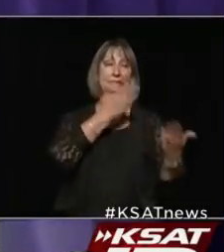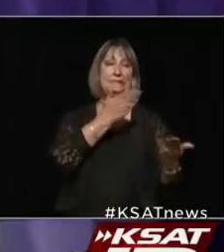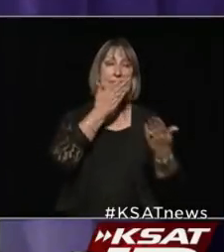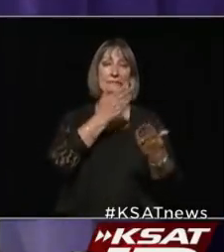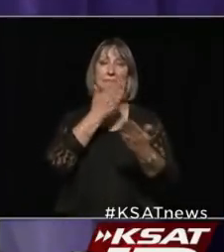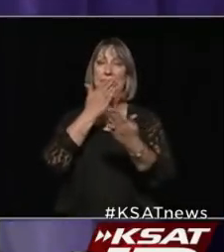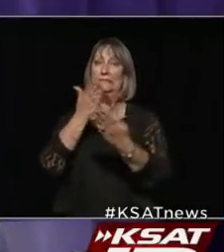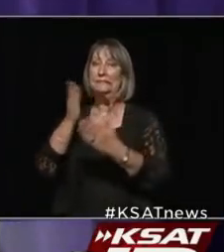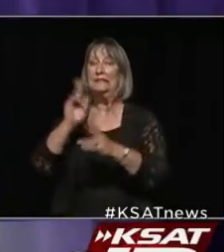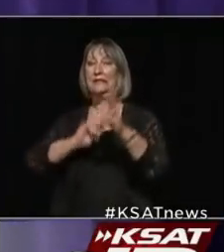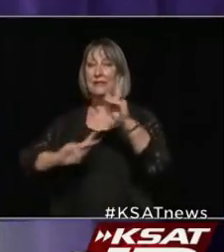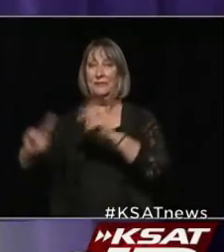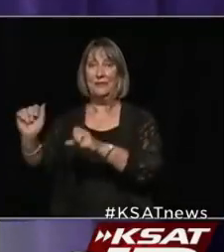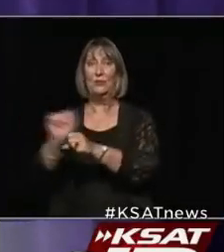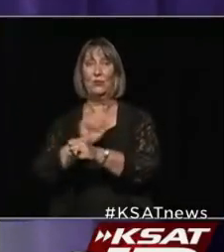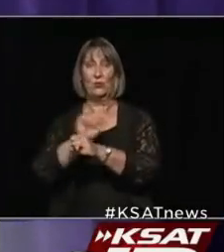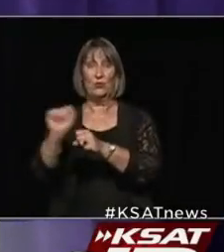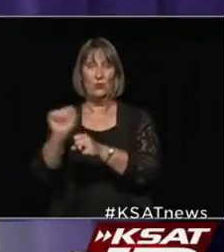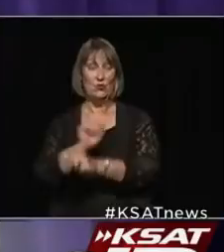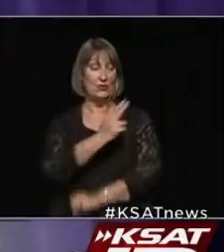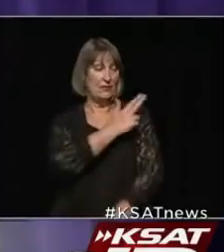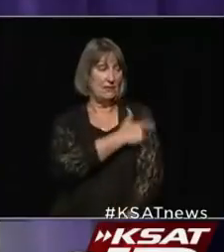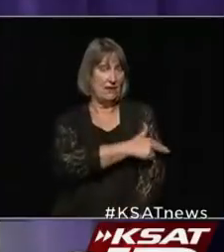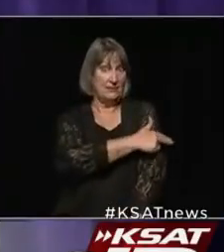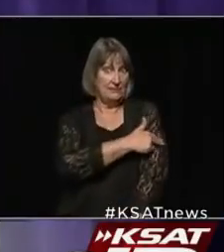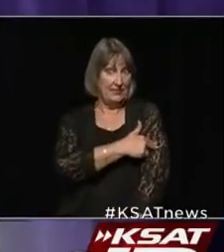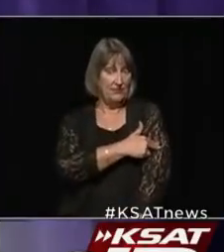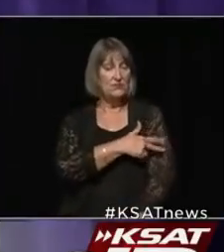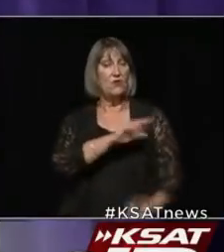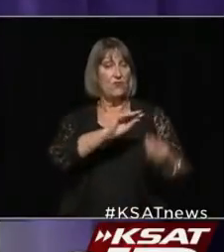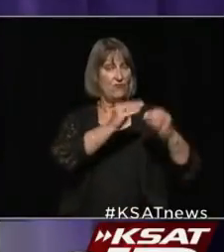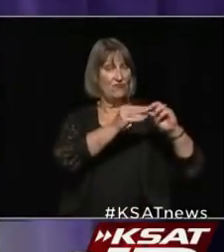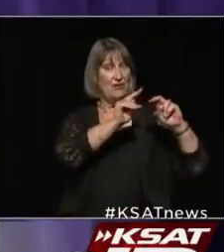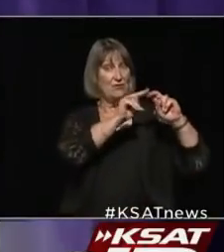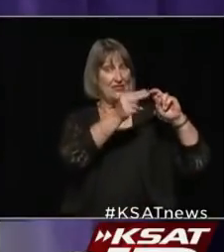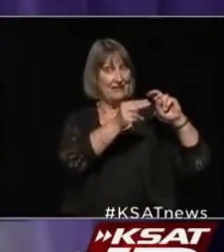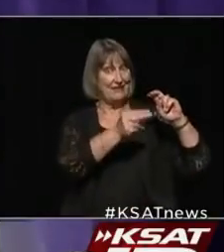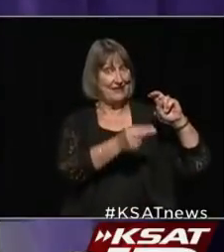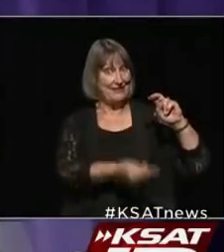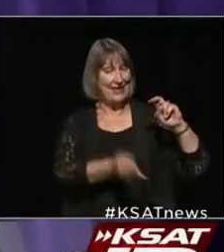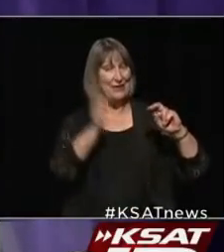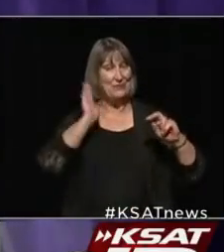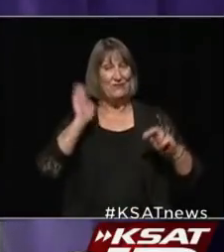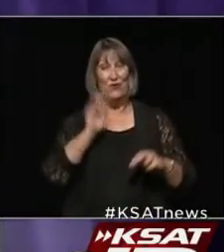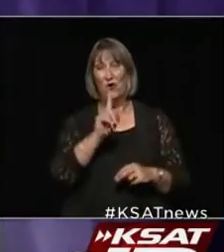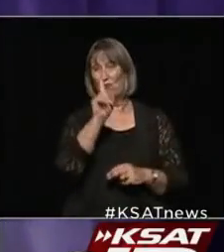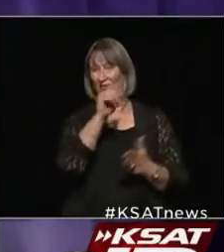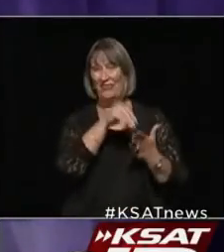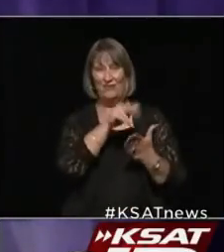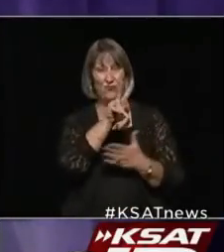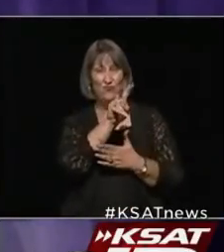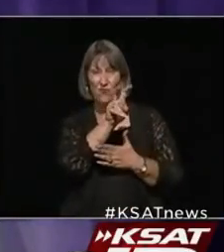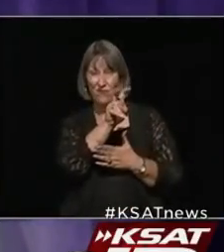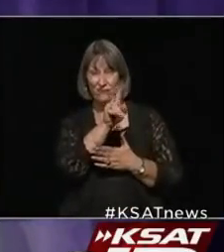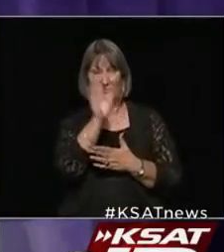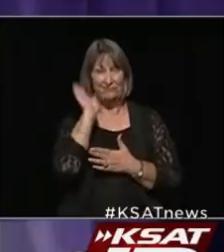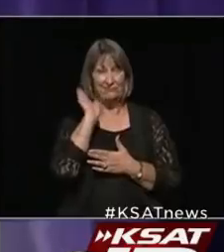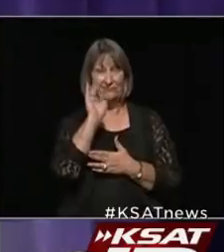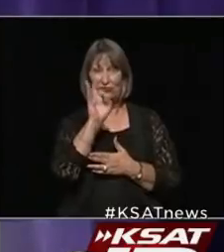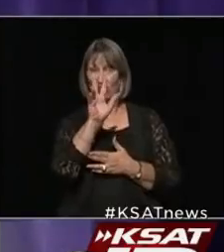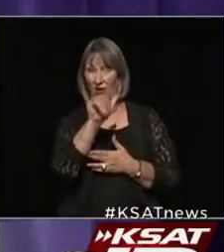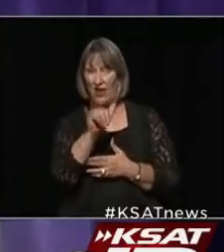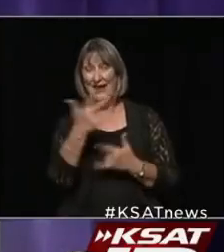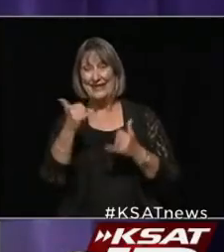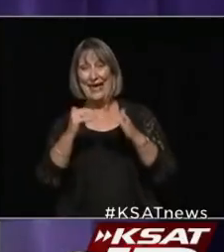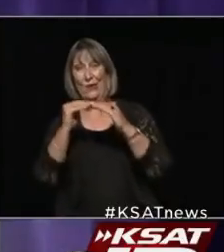When we look at how the hospitalizations have come down over the past few months from over 1,200 back in July to now below